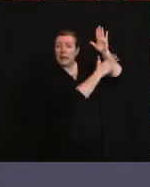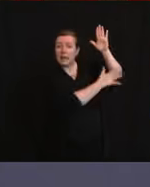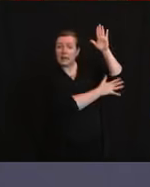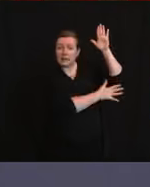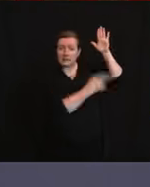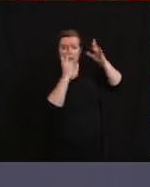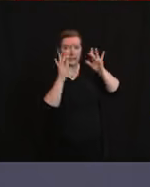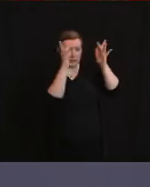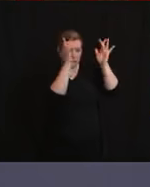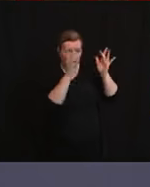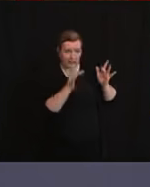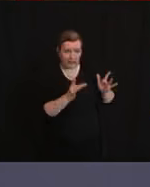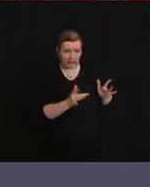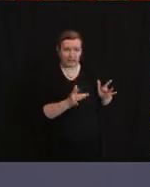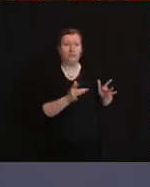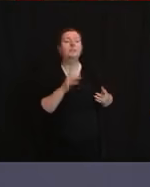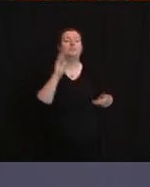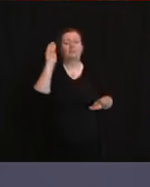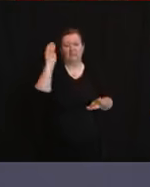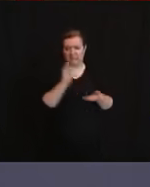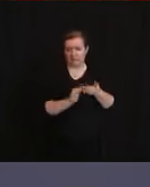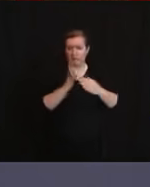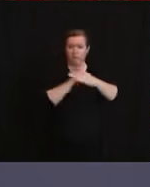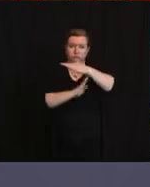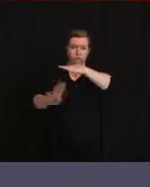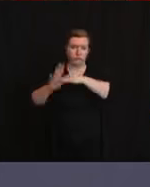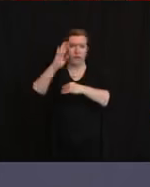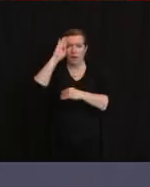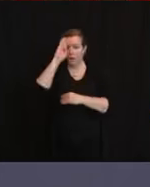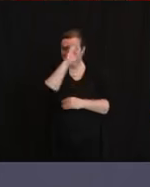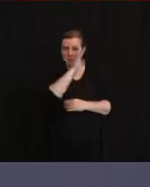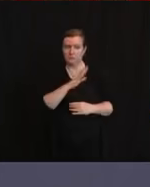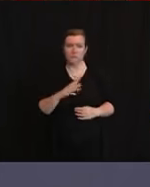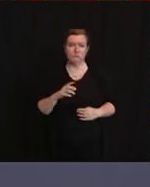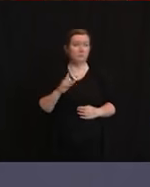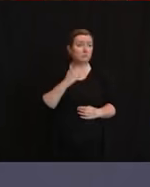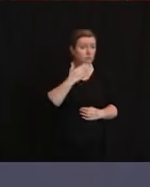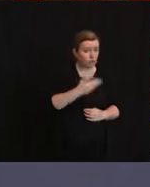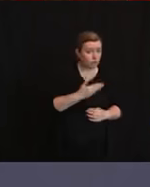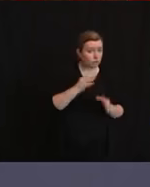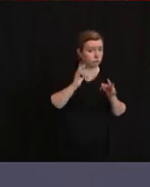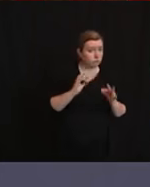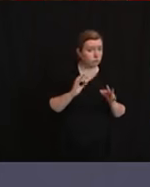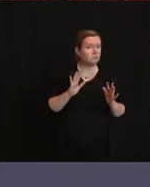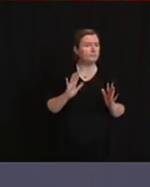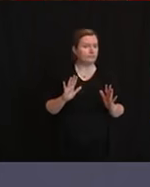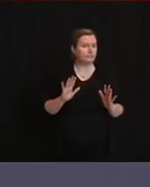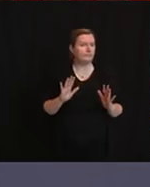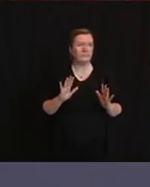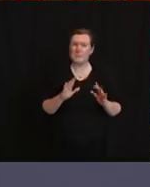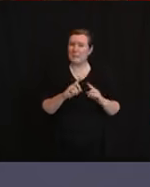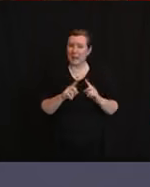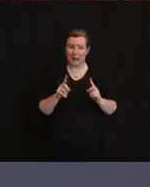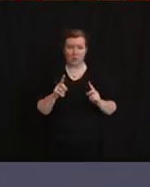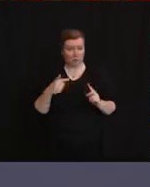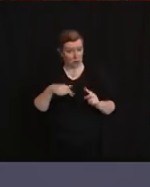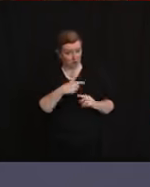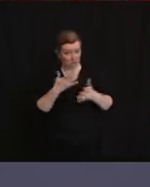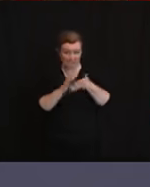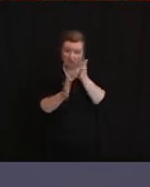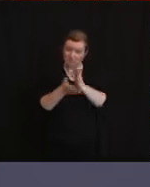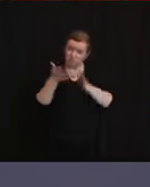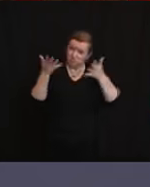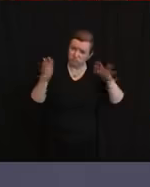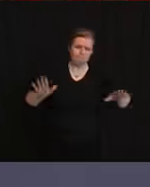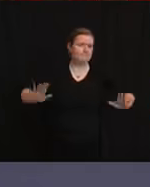we have not arrived in any end zone. And so I think all those issues that you raise, I can't attach a